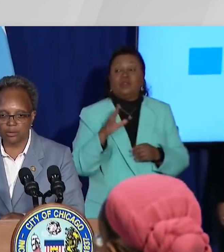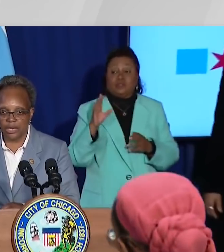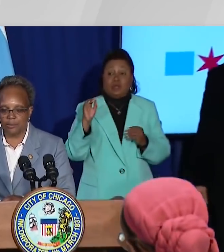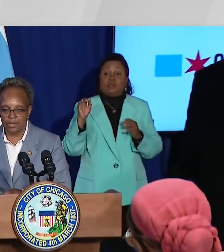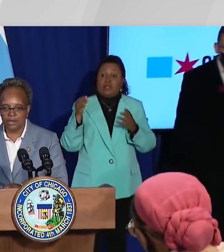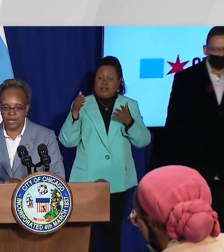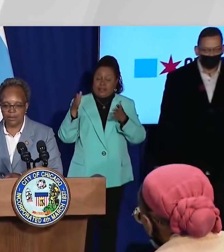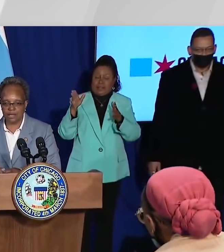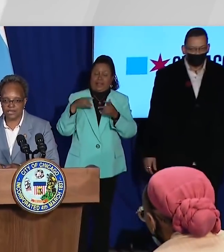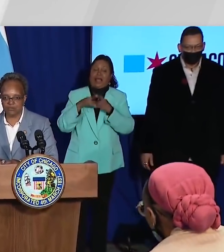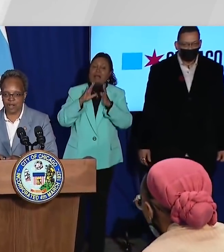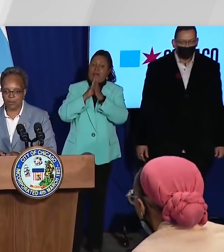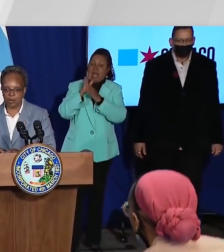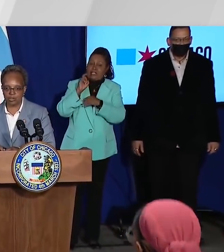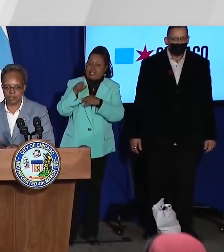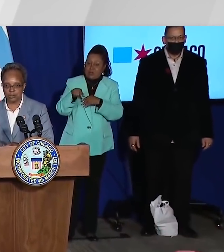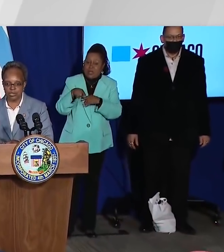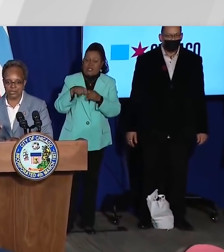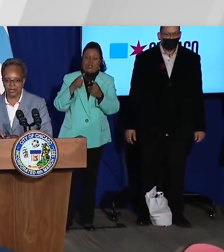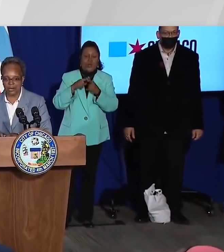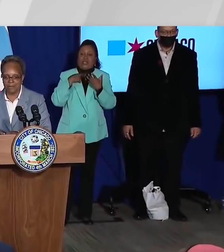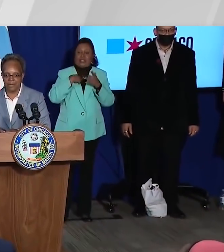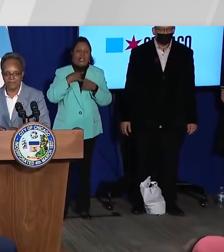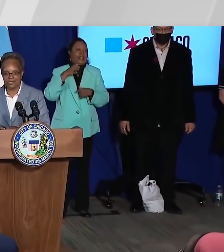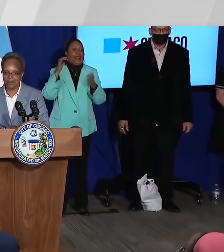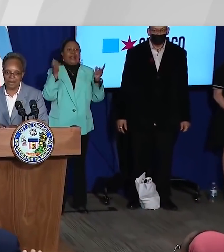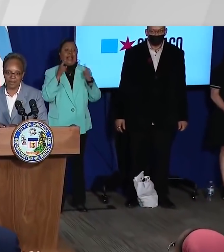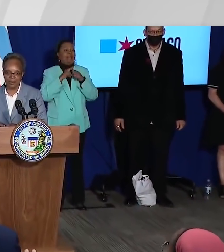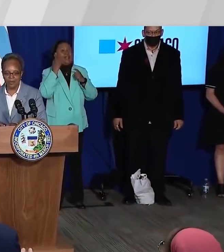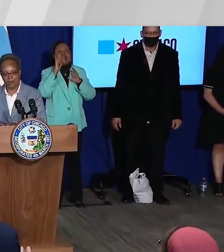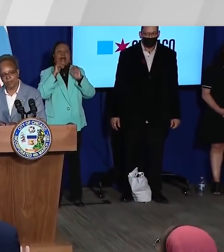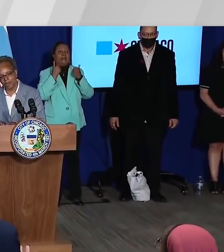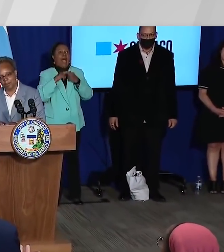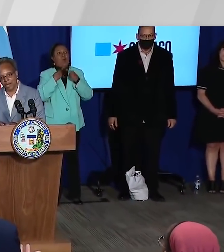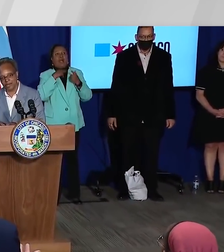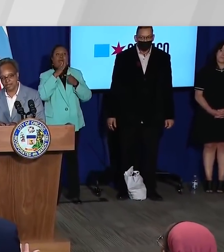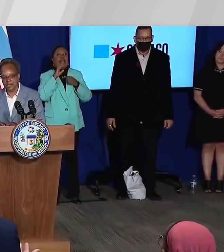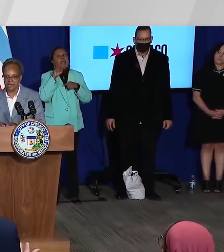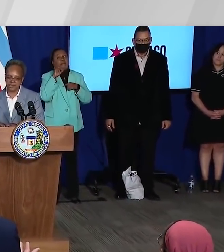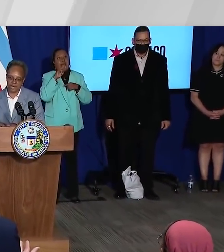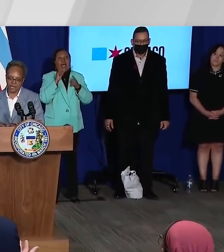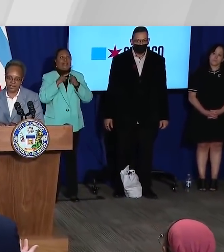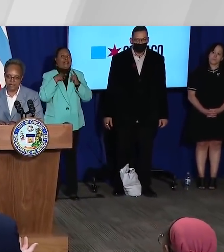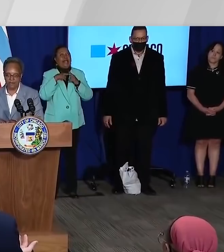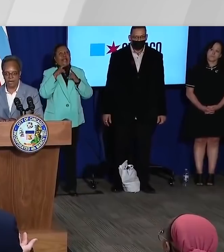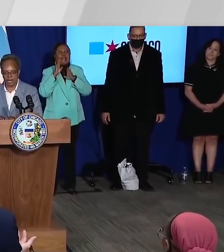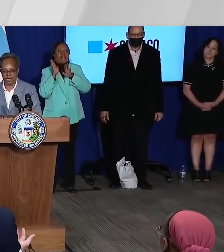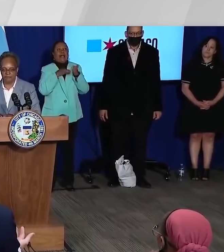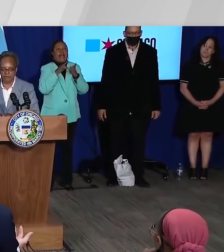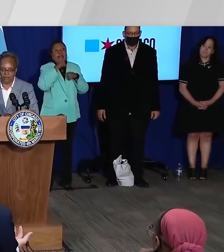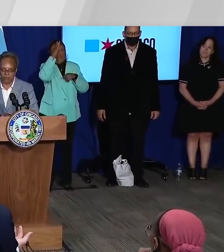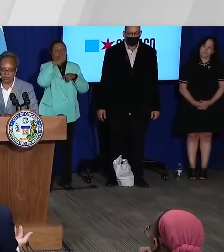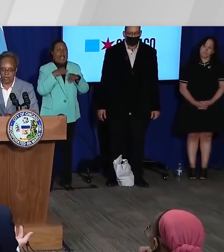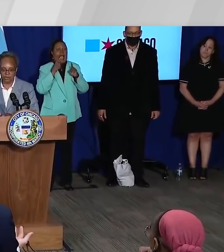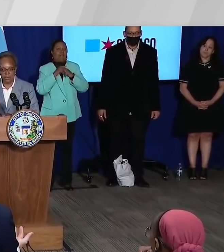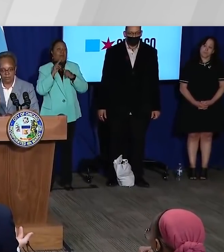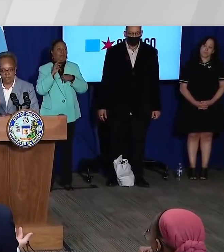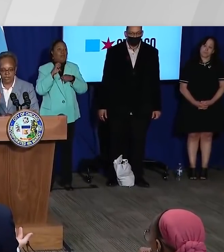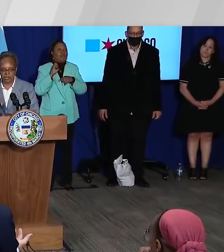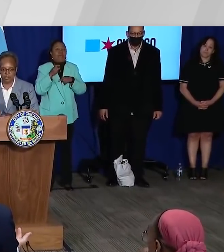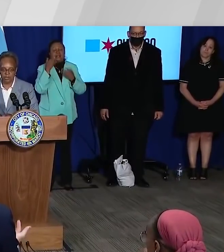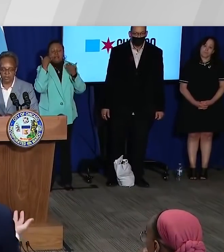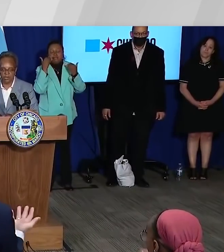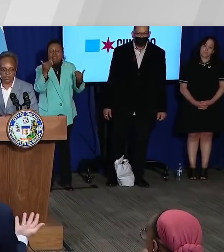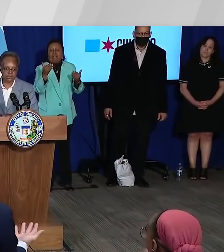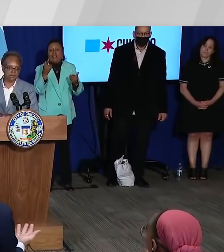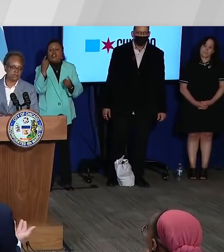No. Let him ask his follow-up question so he doesn't claim that somehow we're being biased and slighting the guy from Newsmax.